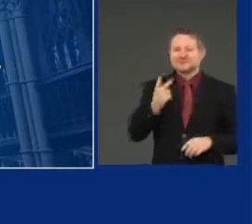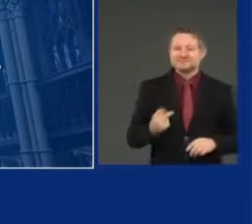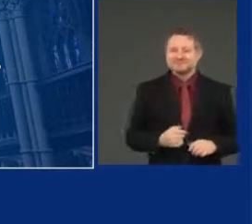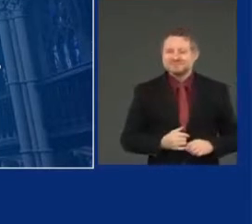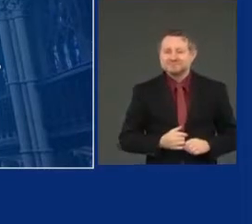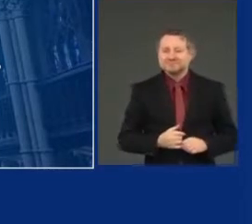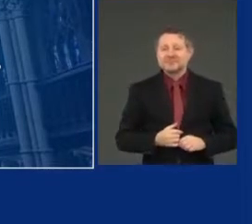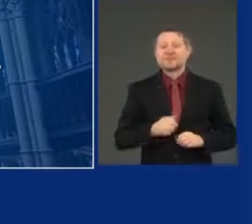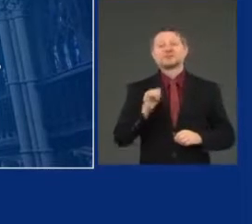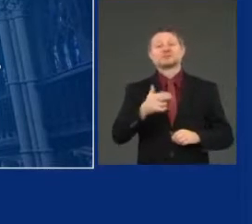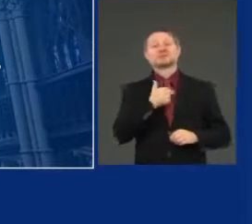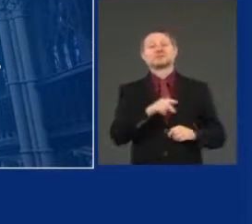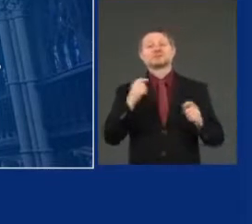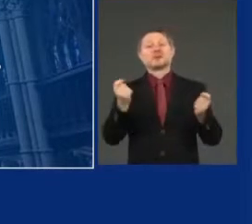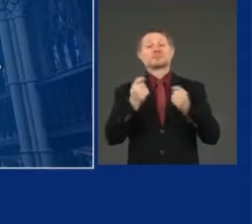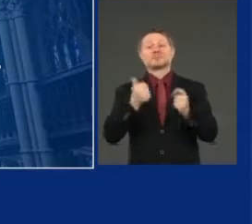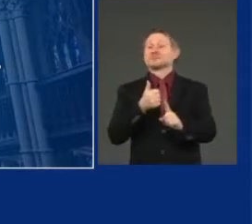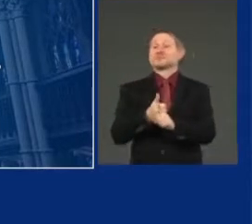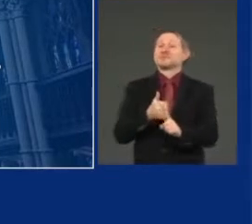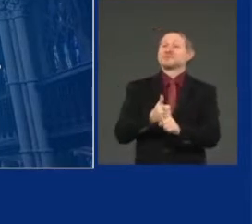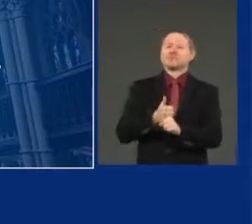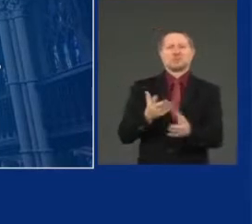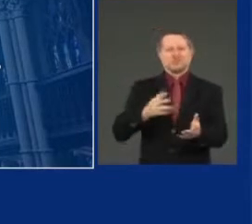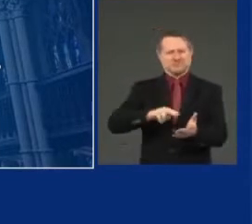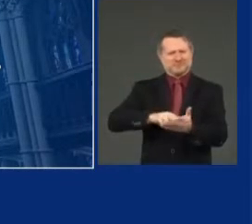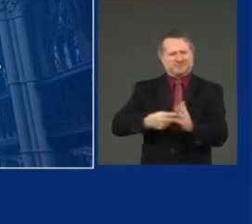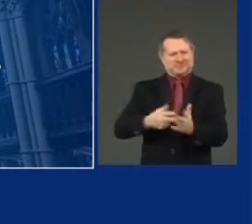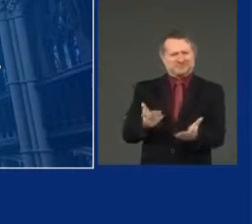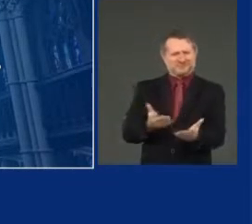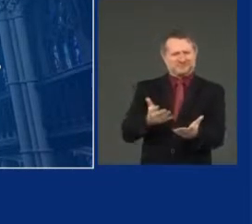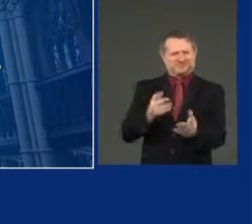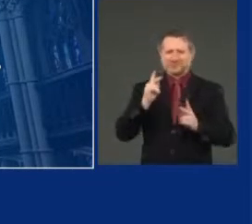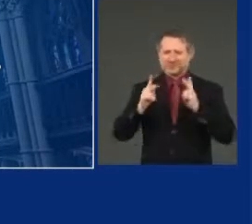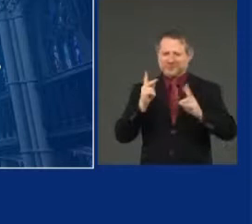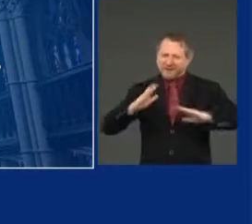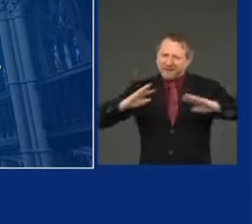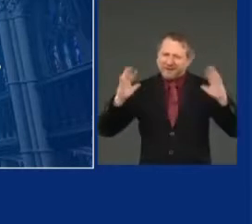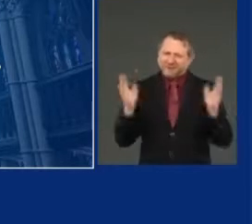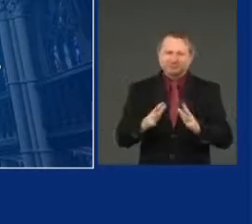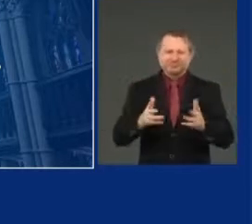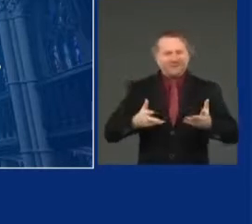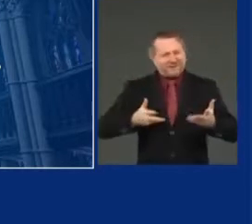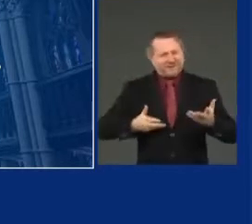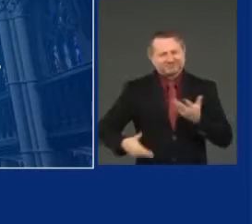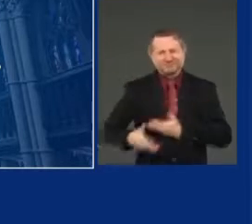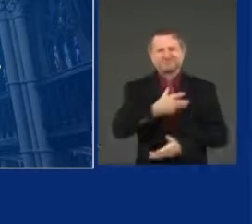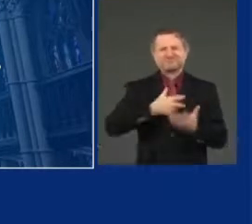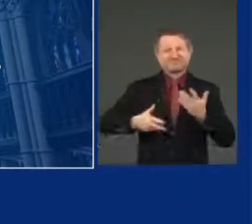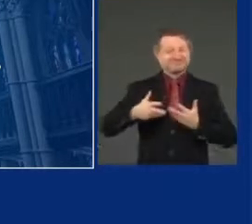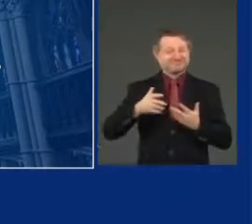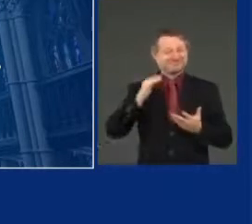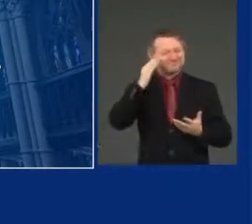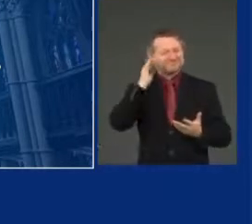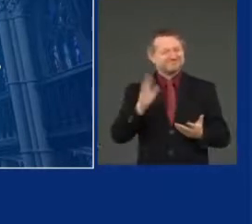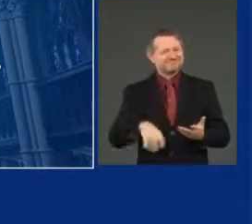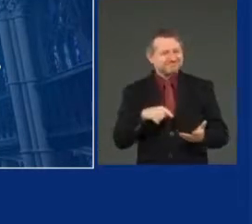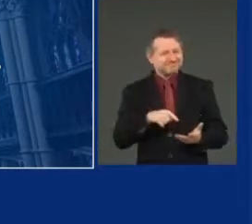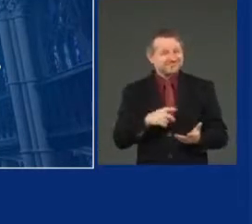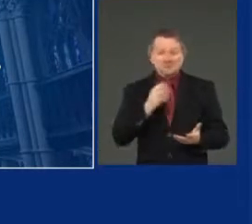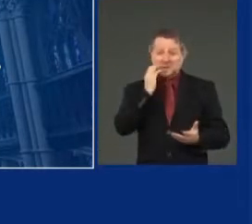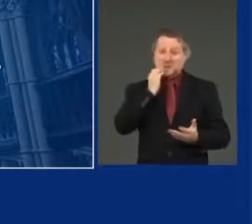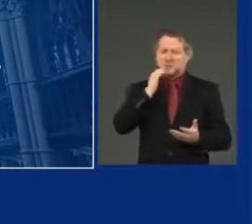Religious ceremony, by definition, is a gathering, right? It's a large number of people coming together. We